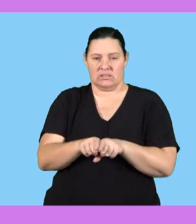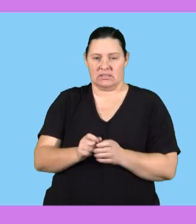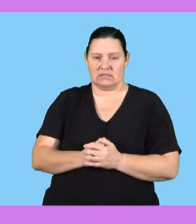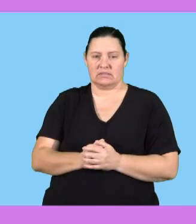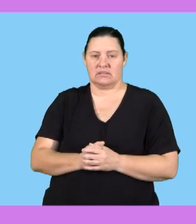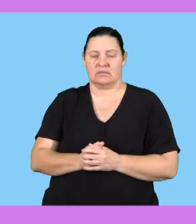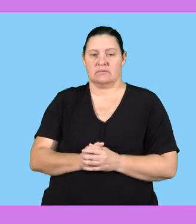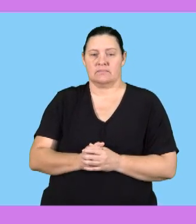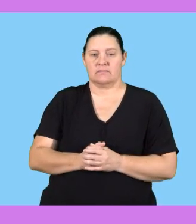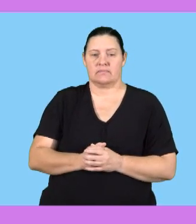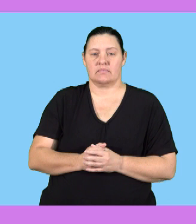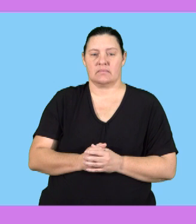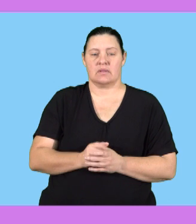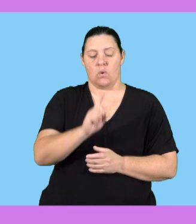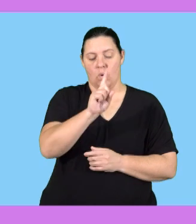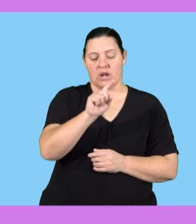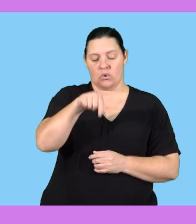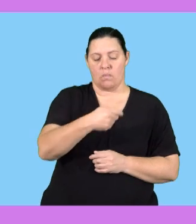to